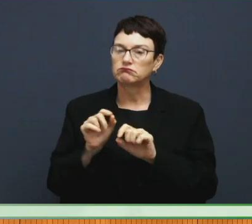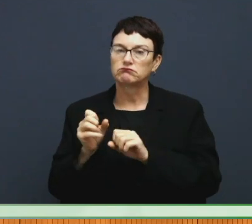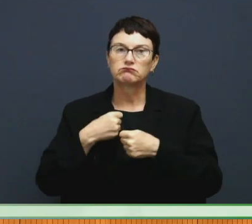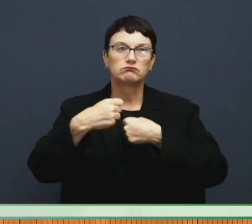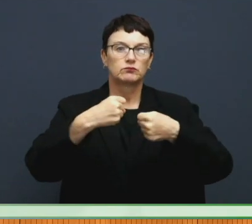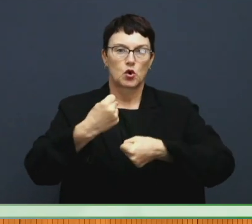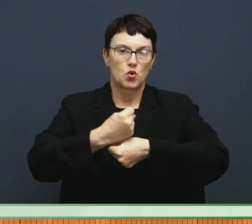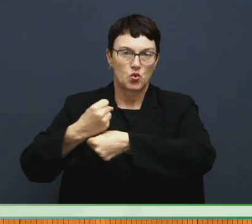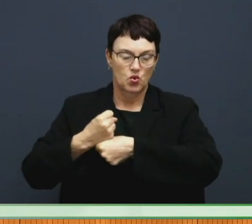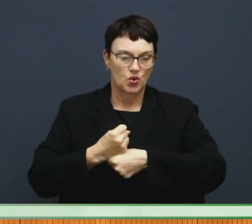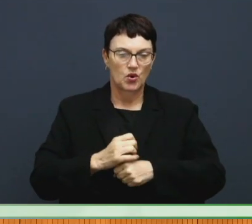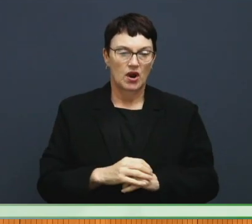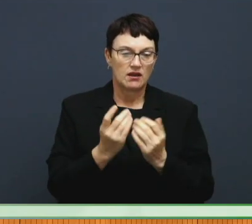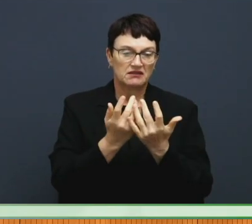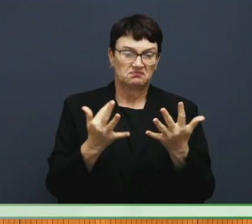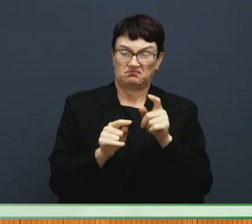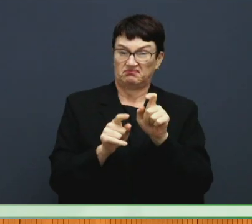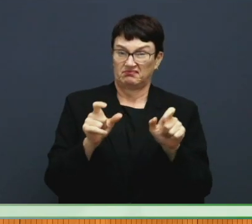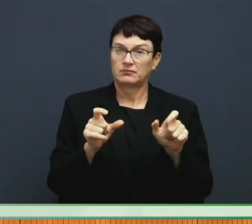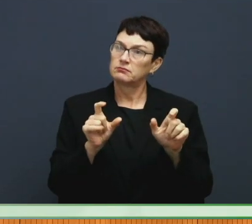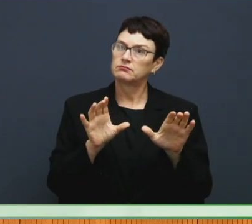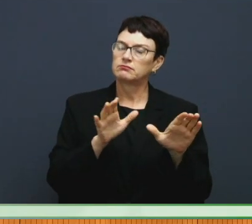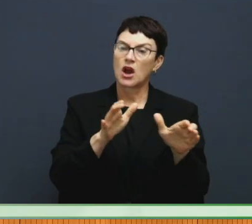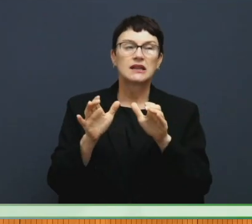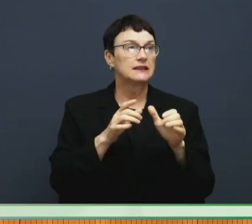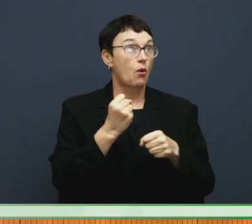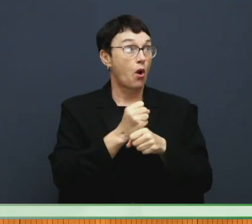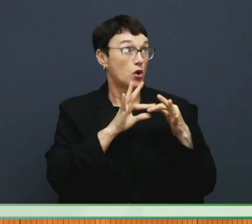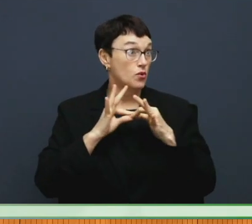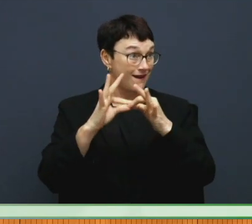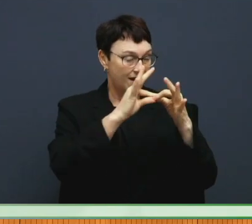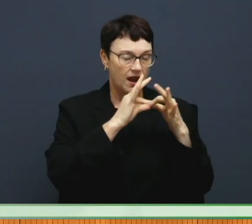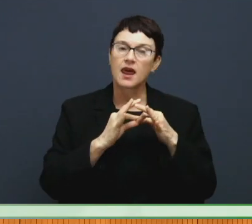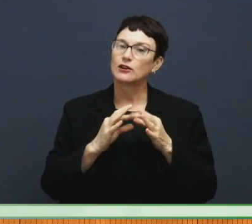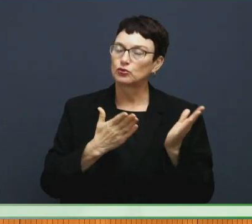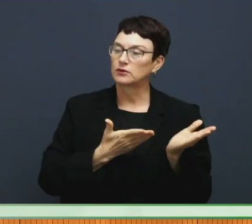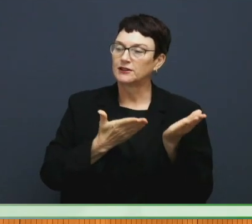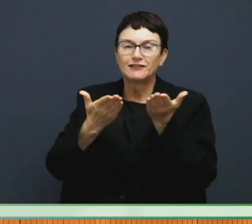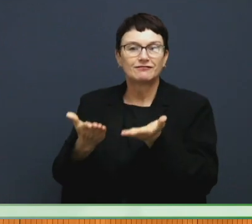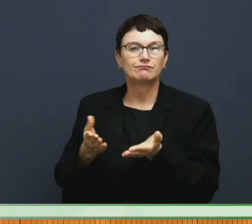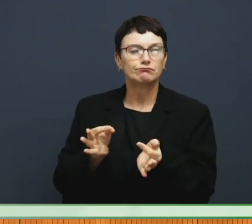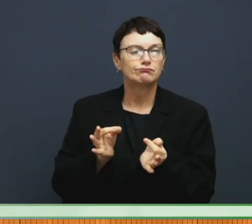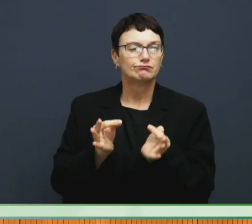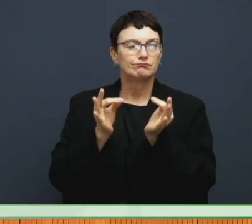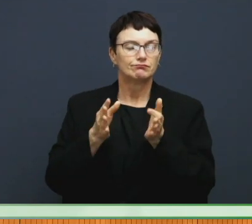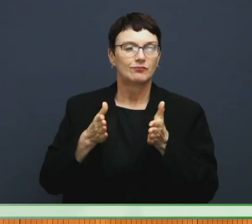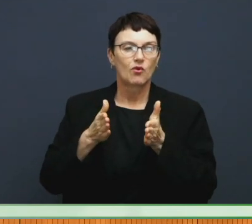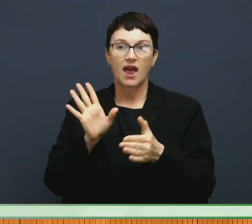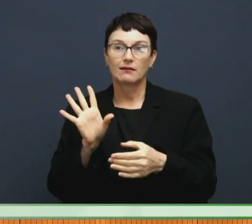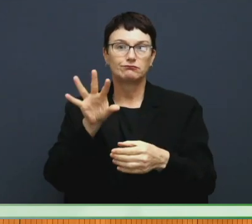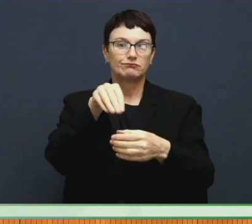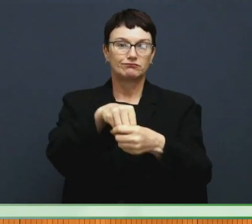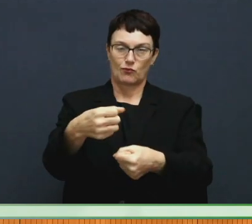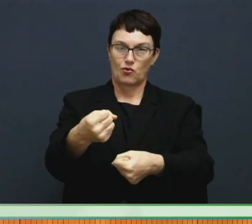parties collaborate to create all-round guarantee conditions for students from enrollment to